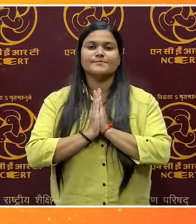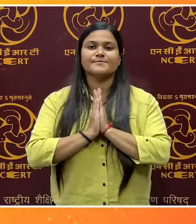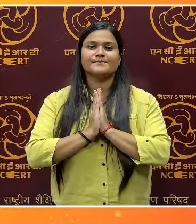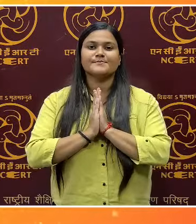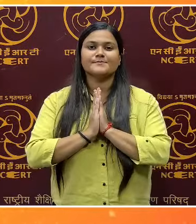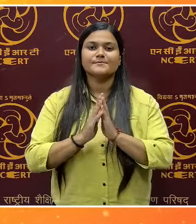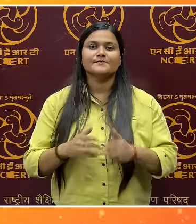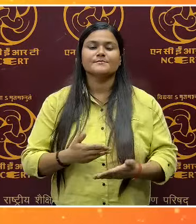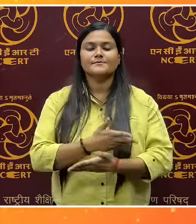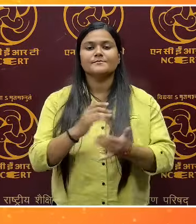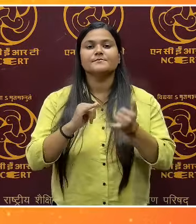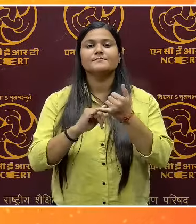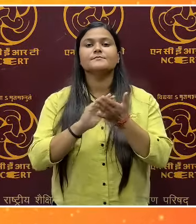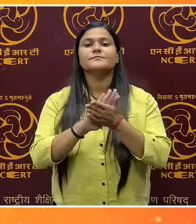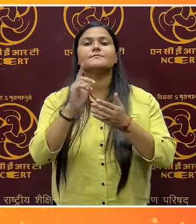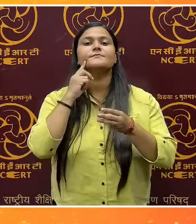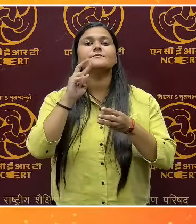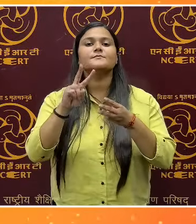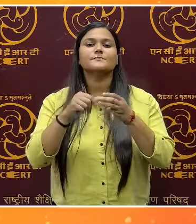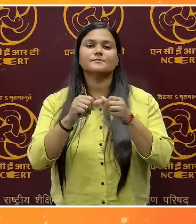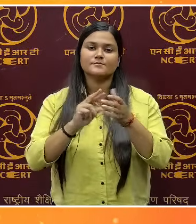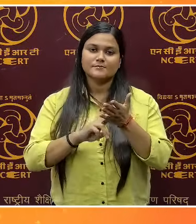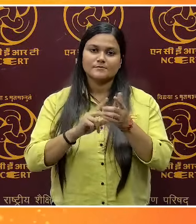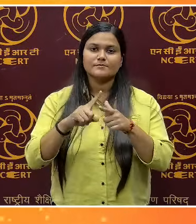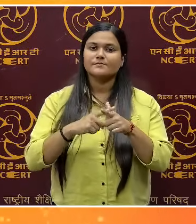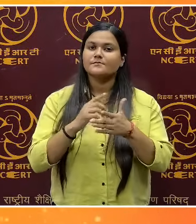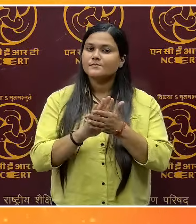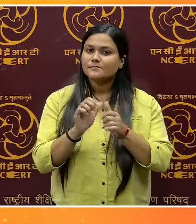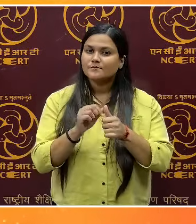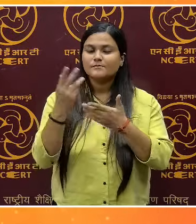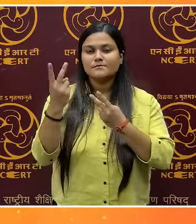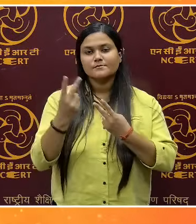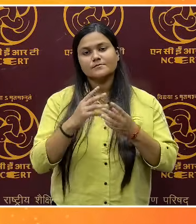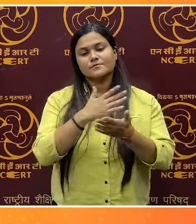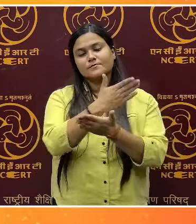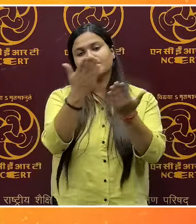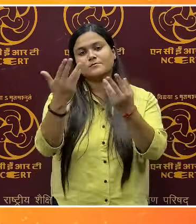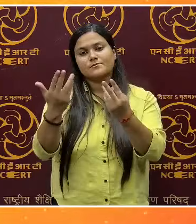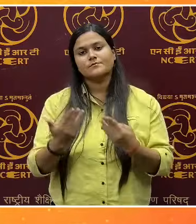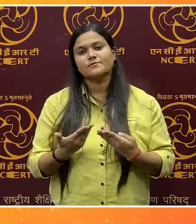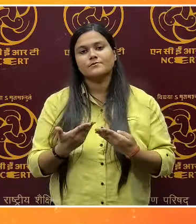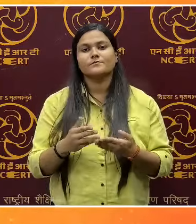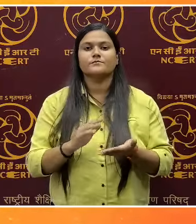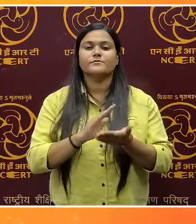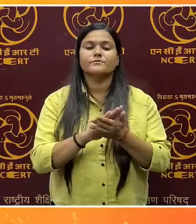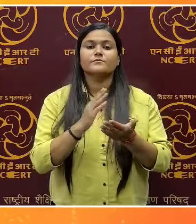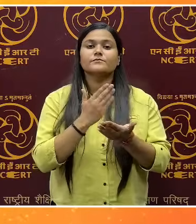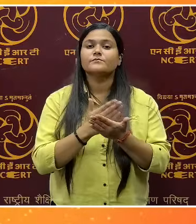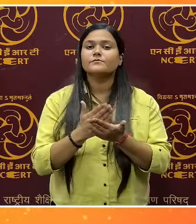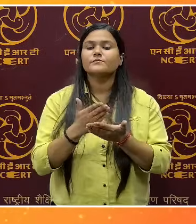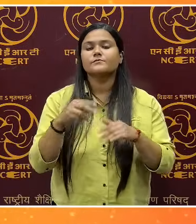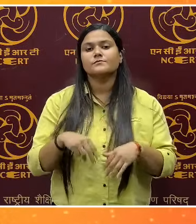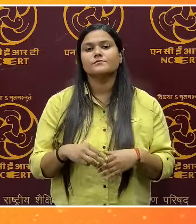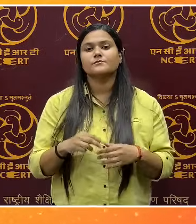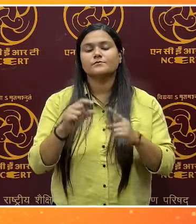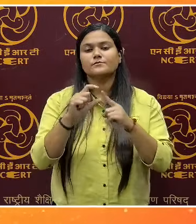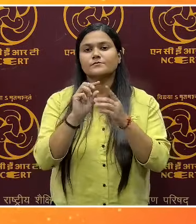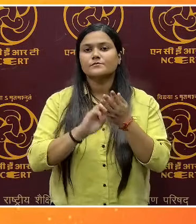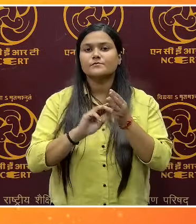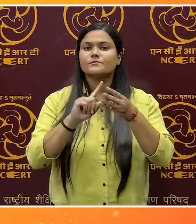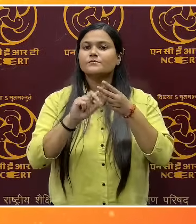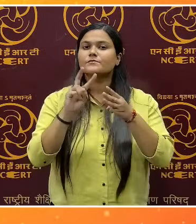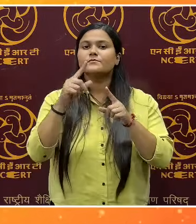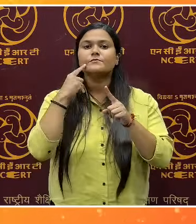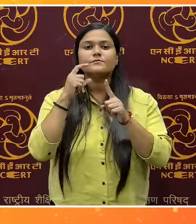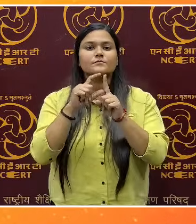Namaskar. I'm Shivani Jha and I welcome you all to our live and interactive session. You are watching this session on PM eVidya